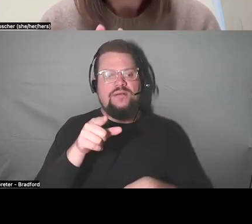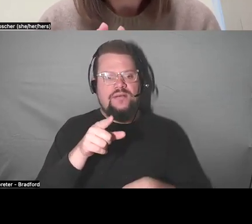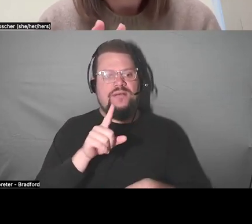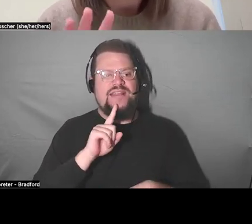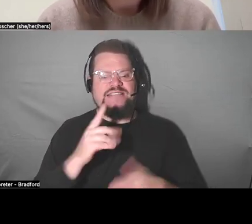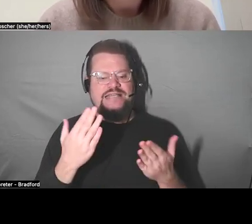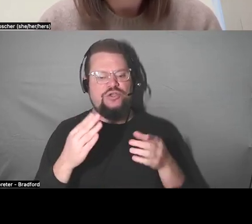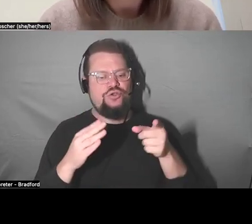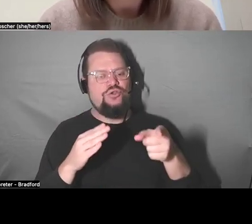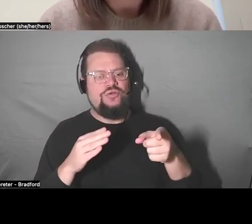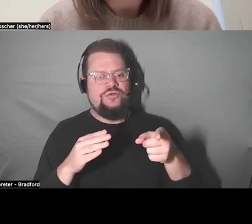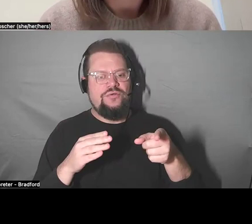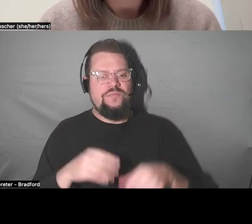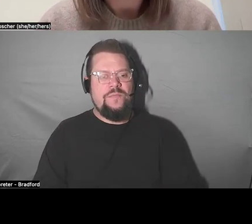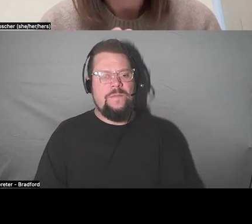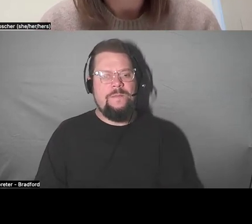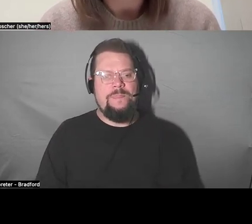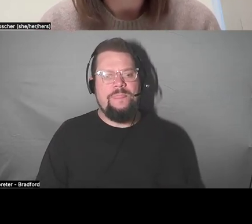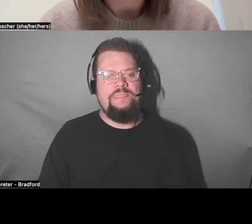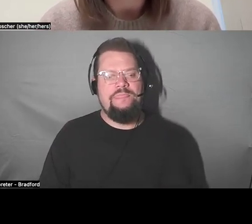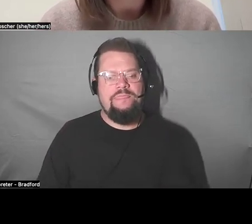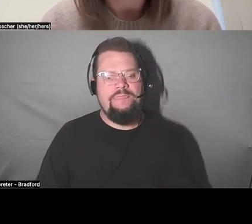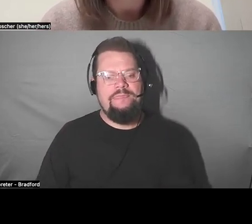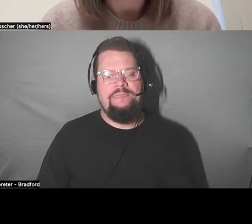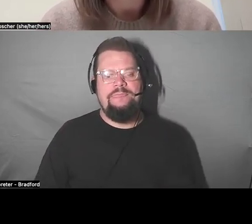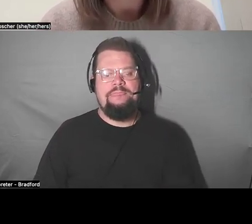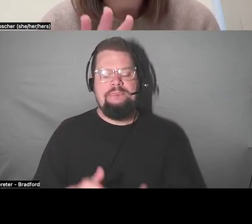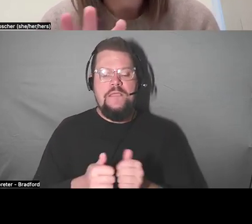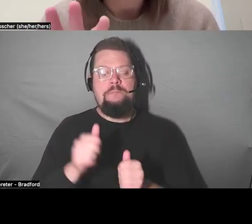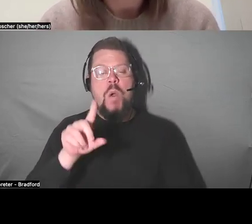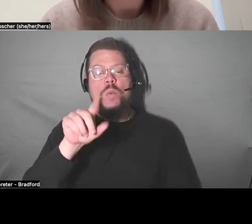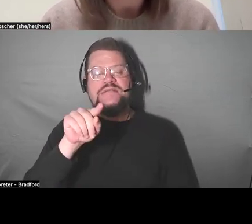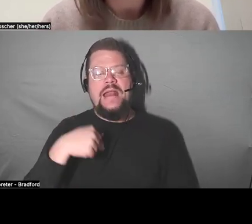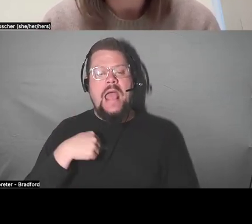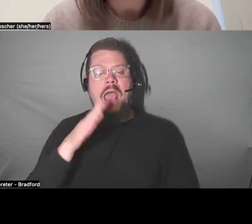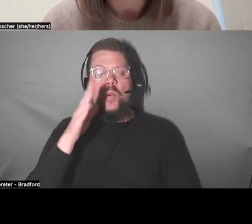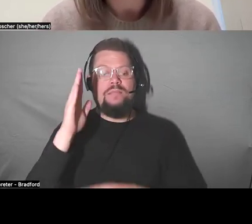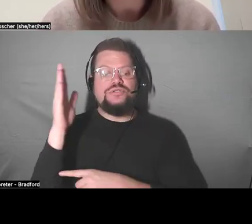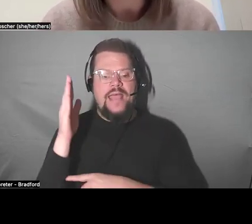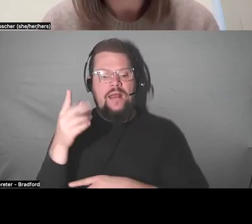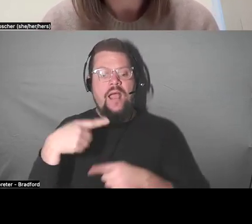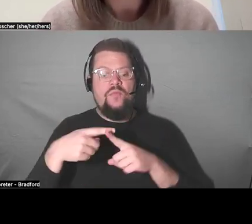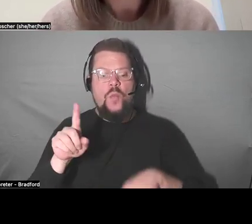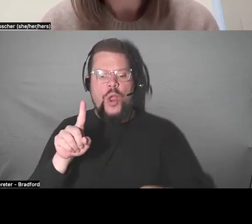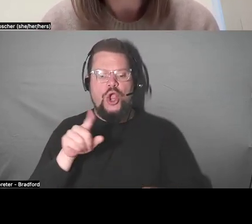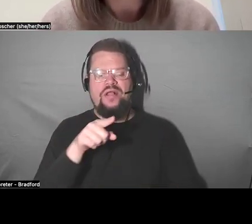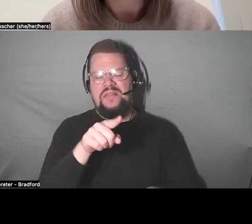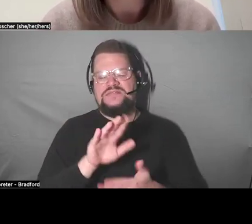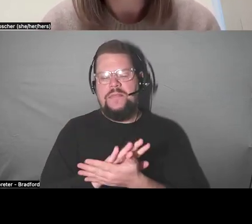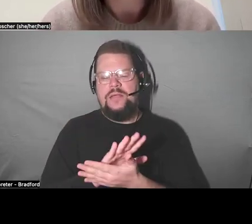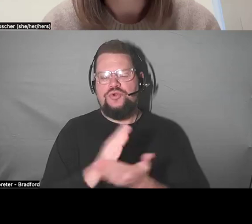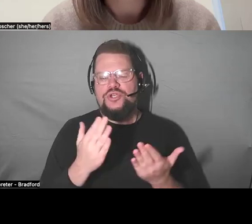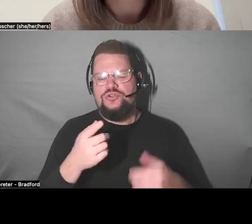here for reference because most of the data that I'll present today came from this paper.